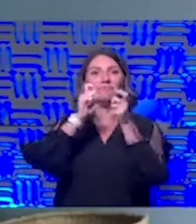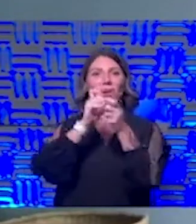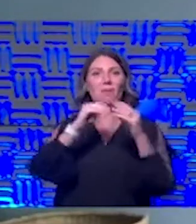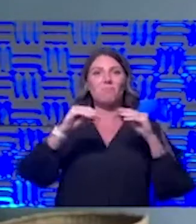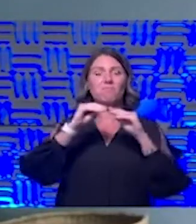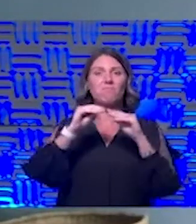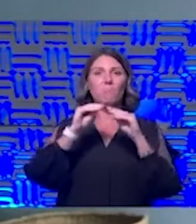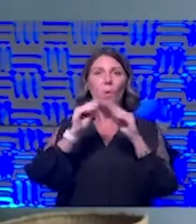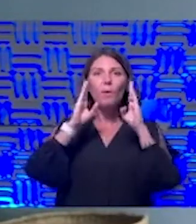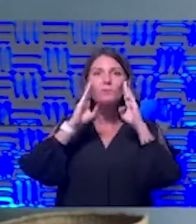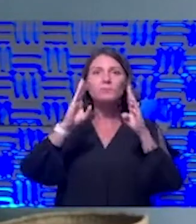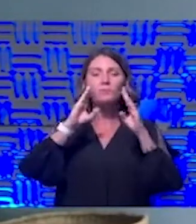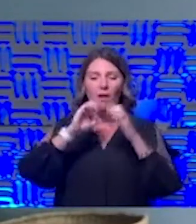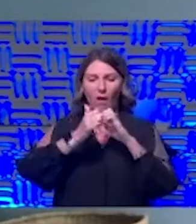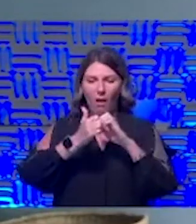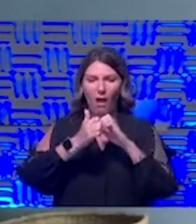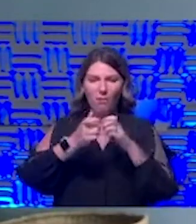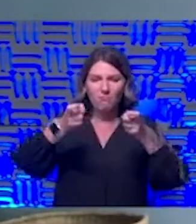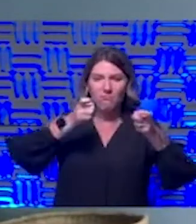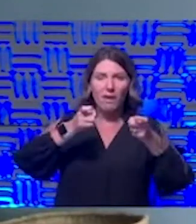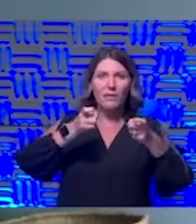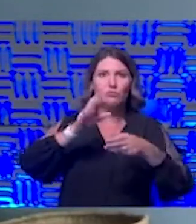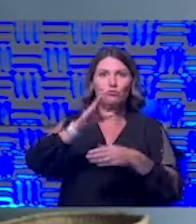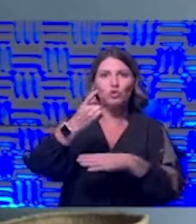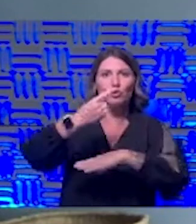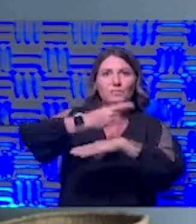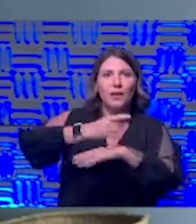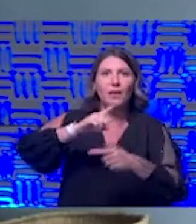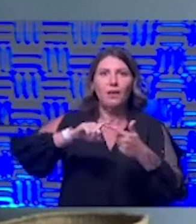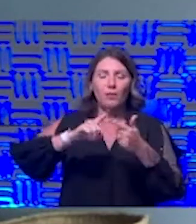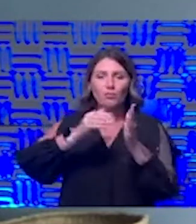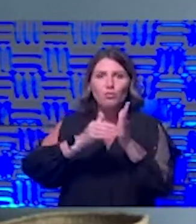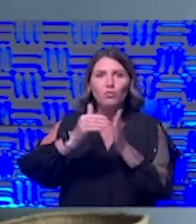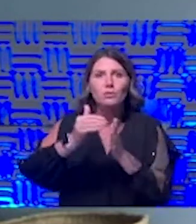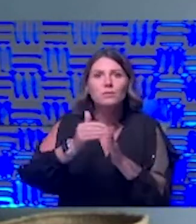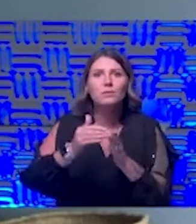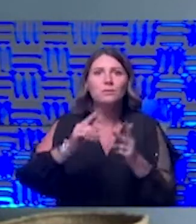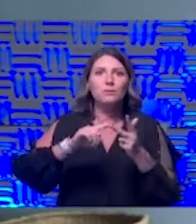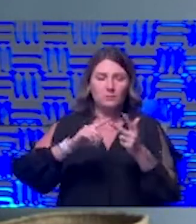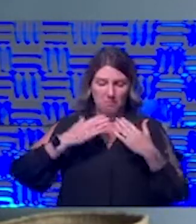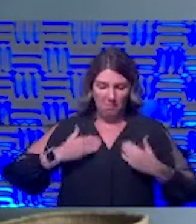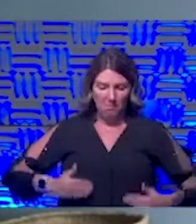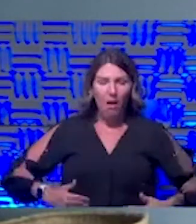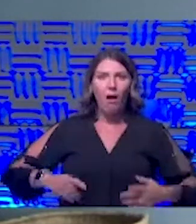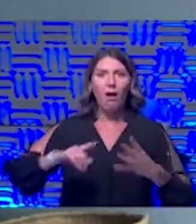manage our day and how we manage our routines and how we manage our bodies and our minds.